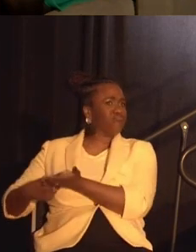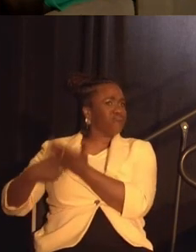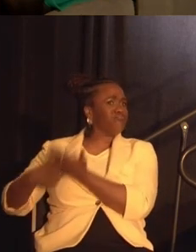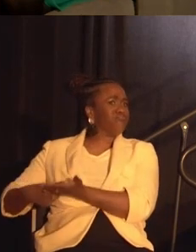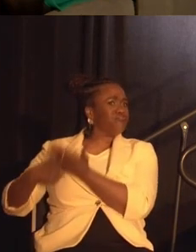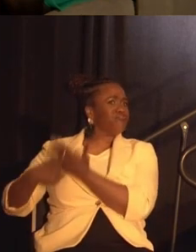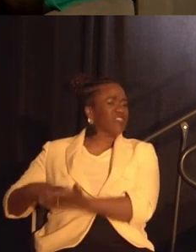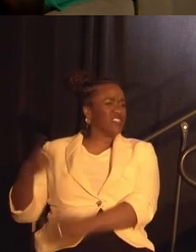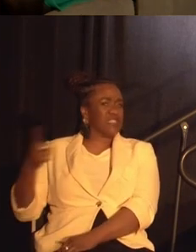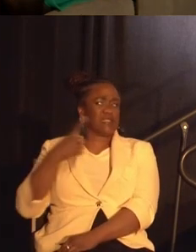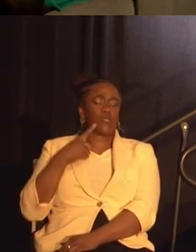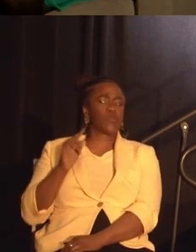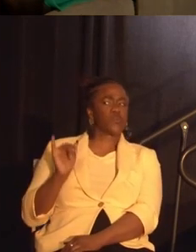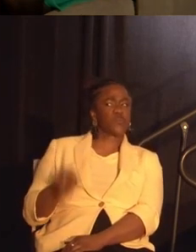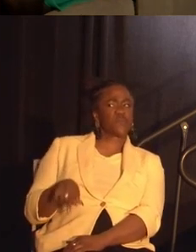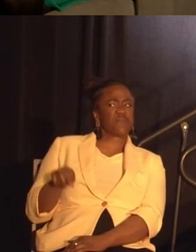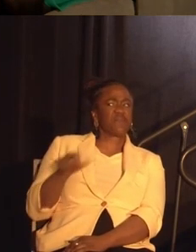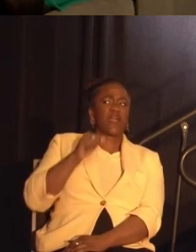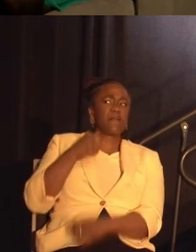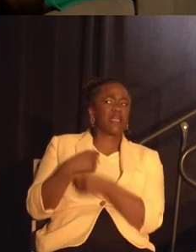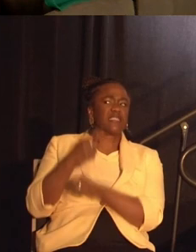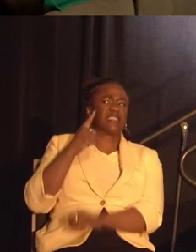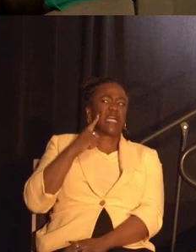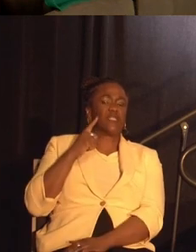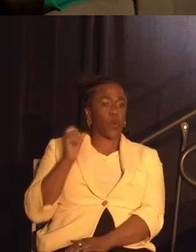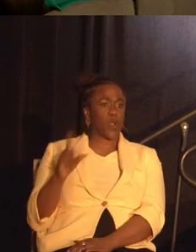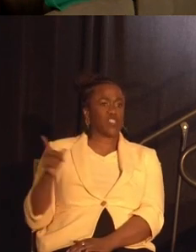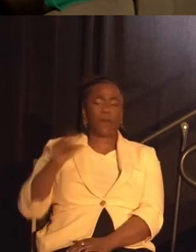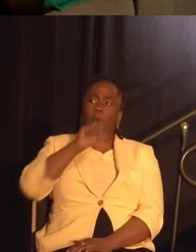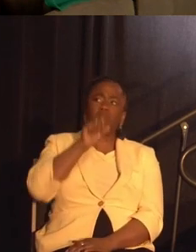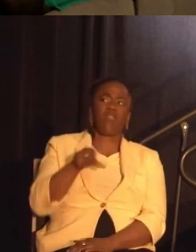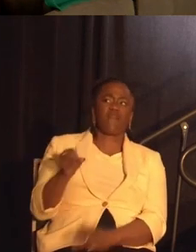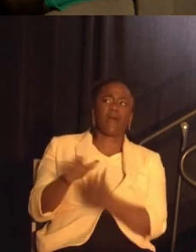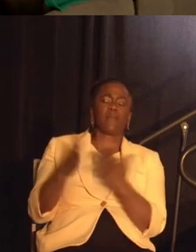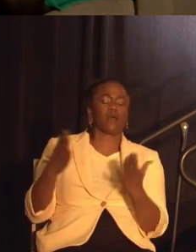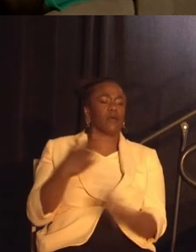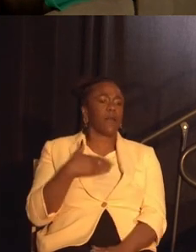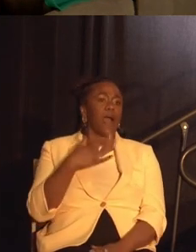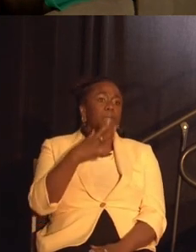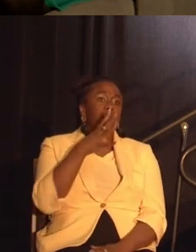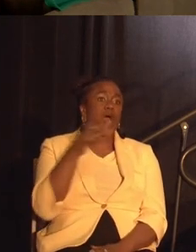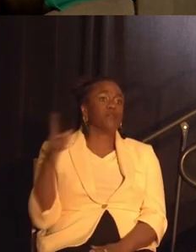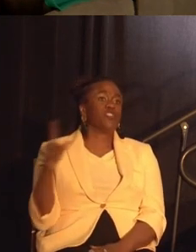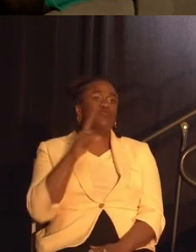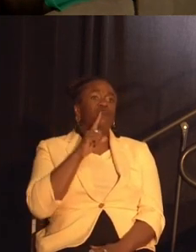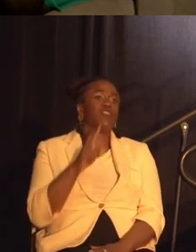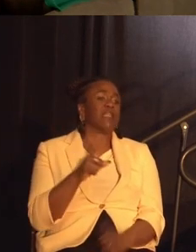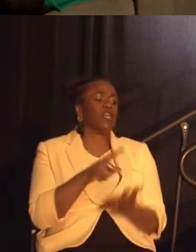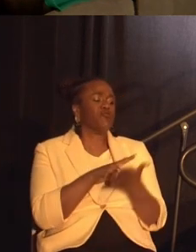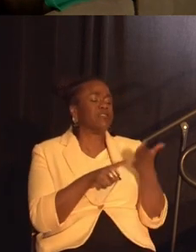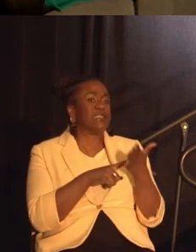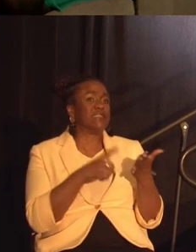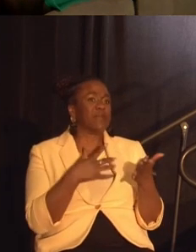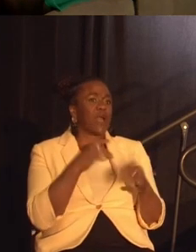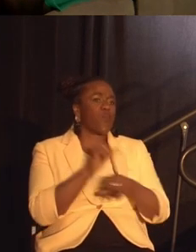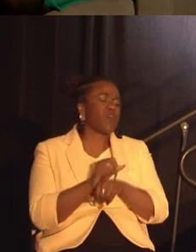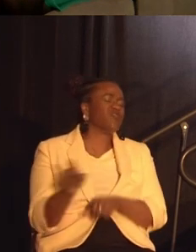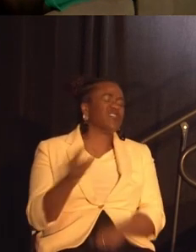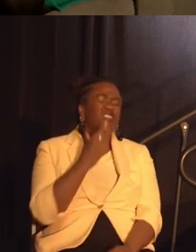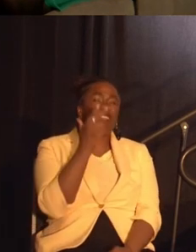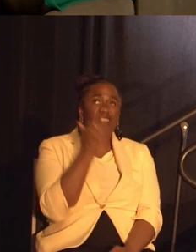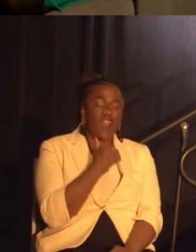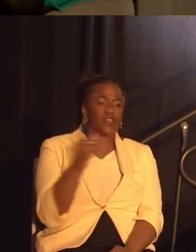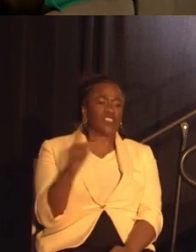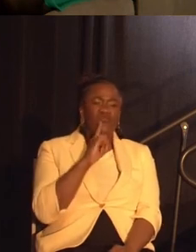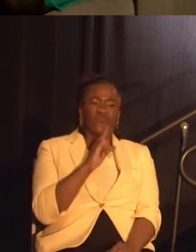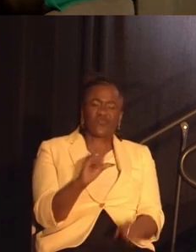not that one. It doesn't make sense. And so my mom is actually my most hilarious critic, because she's just like, pretty